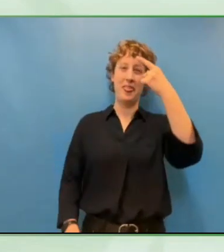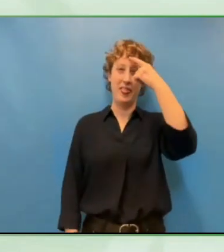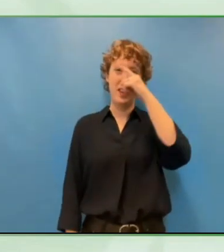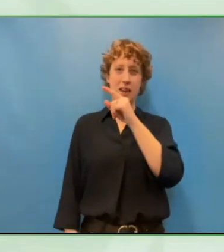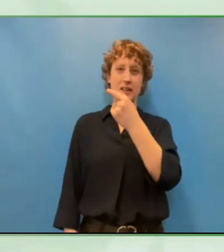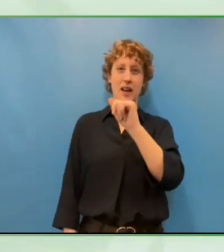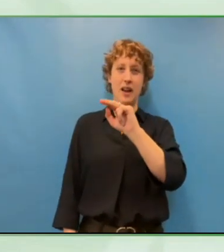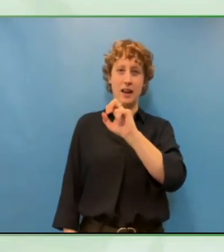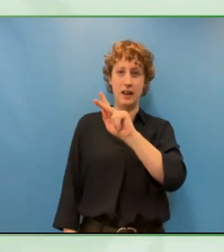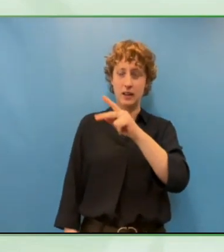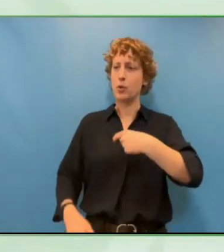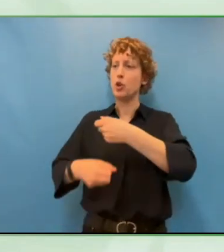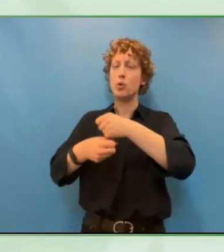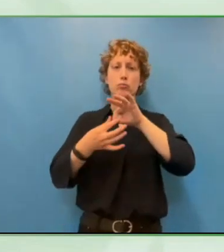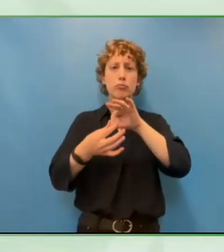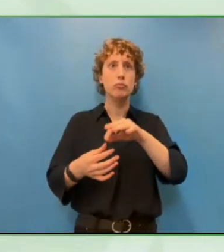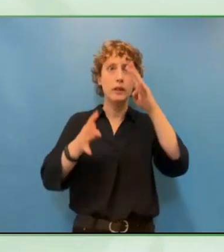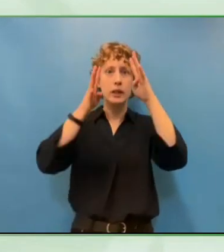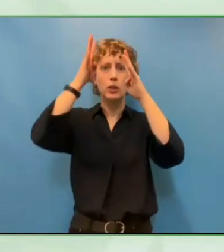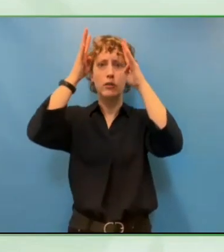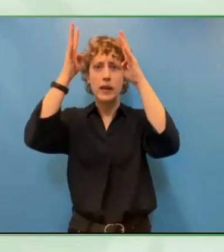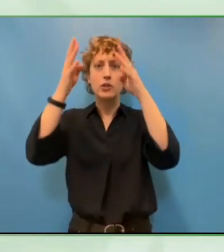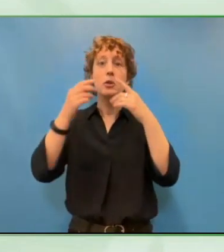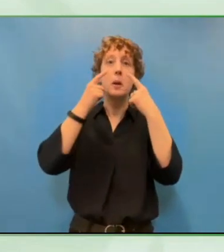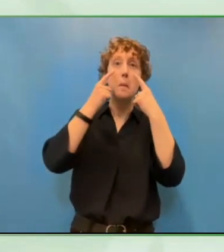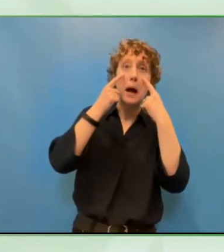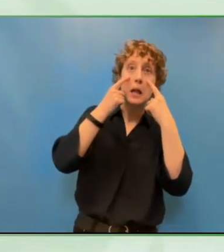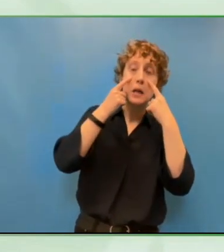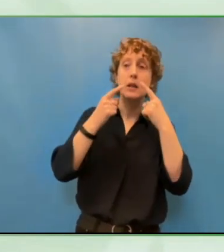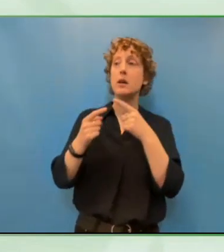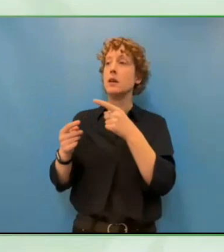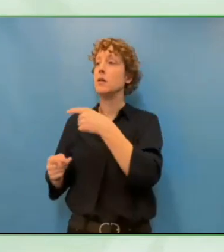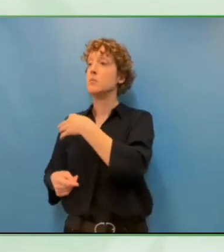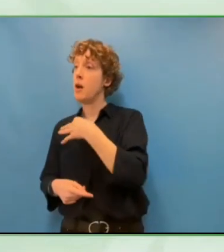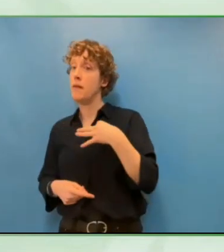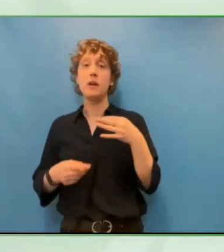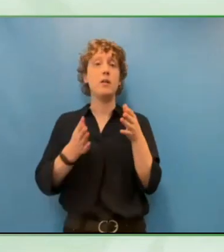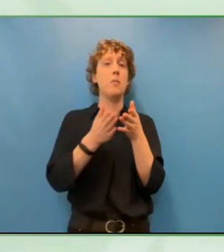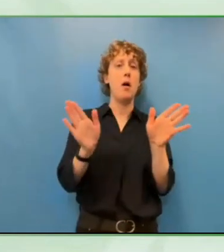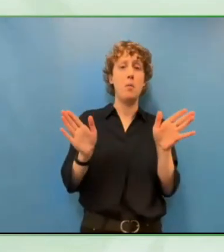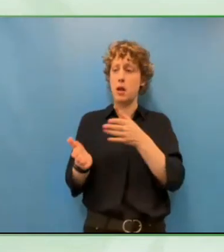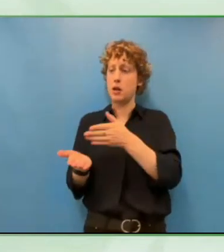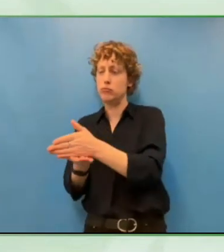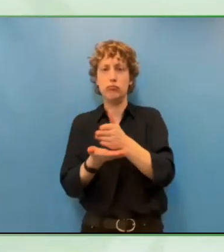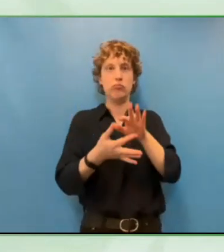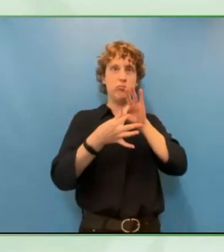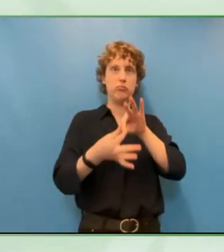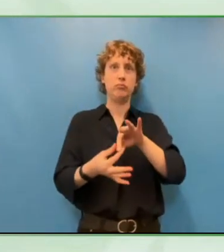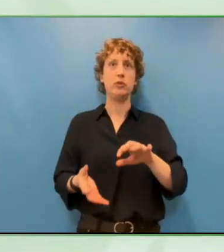we work on piloting, we work with the public and private sector, also on crisis